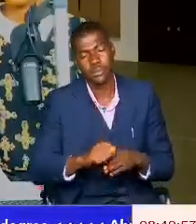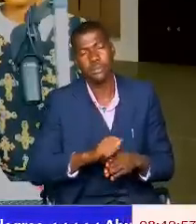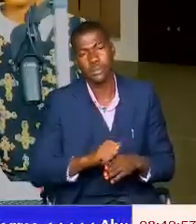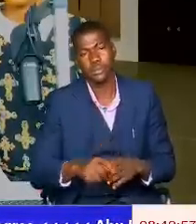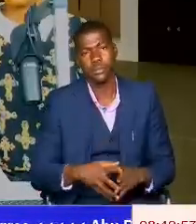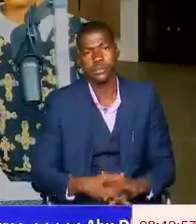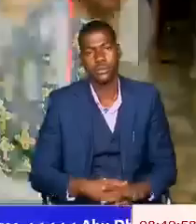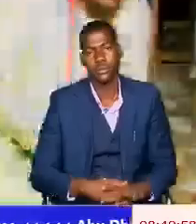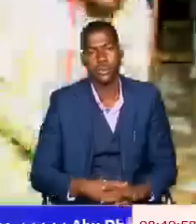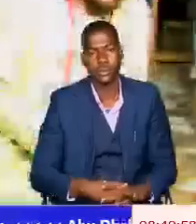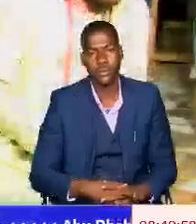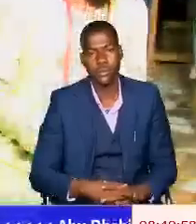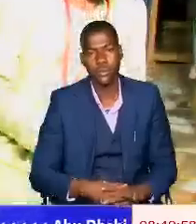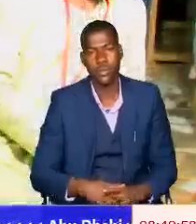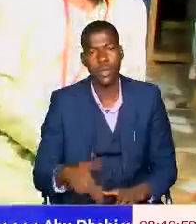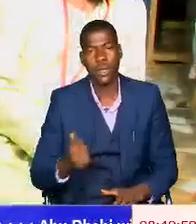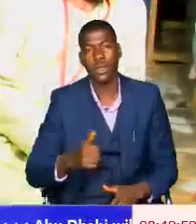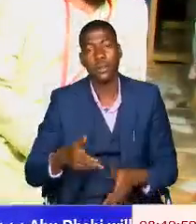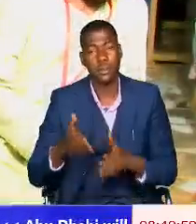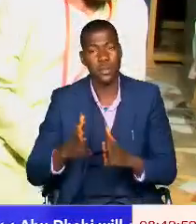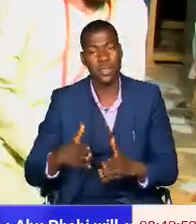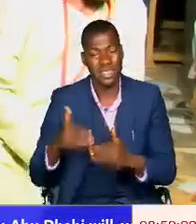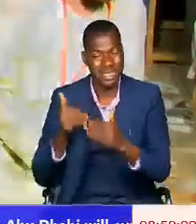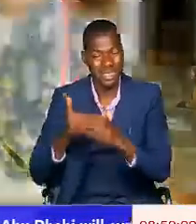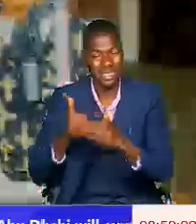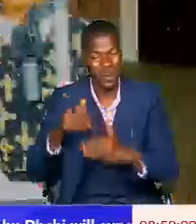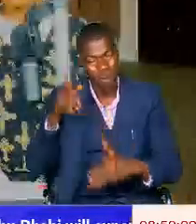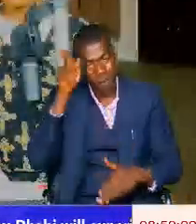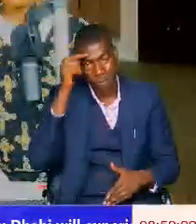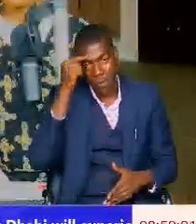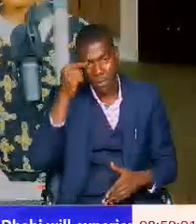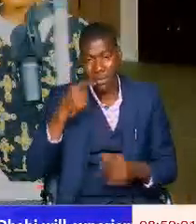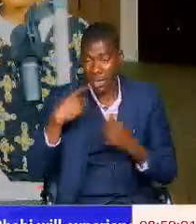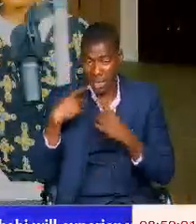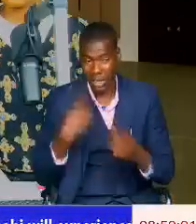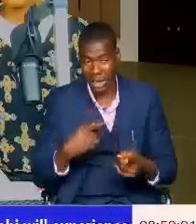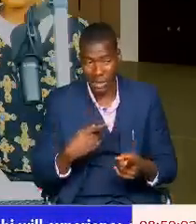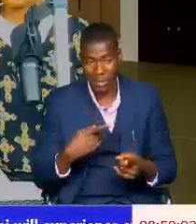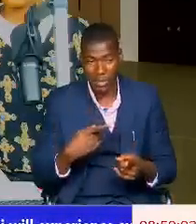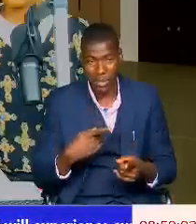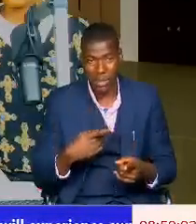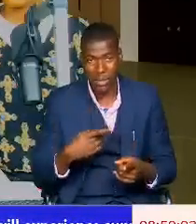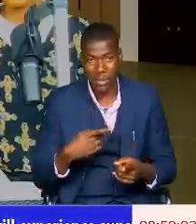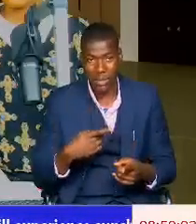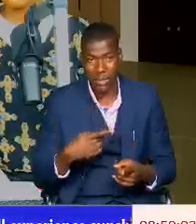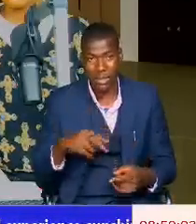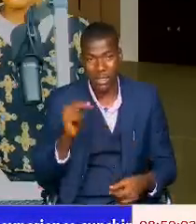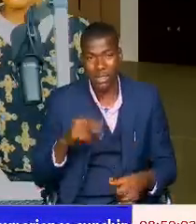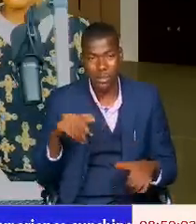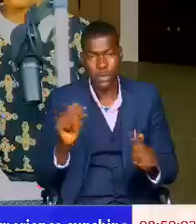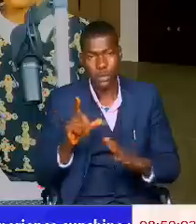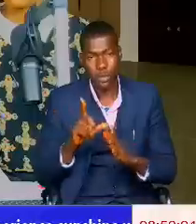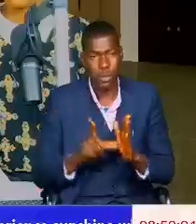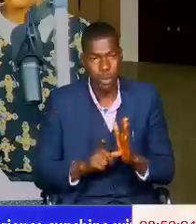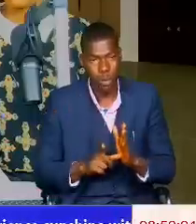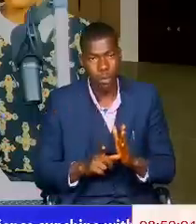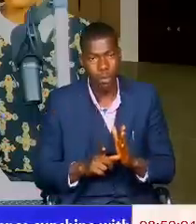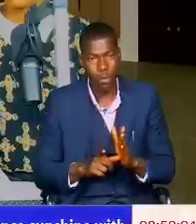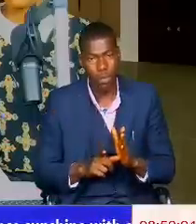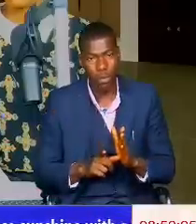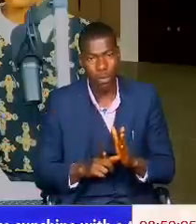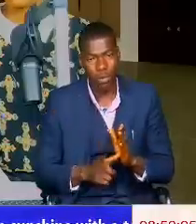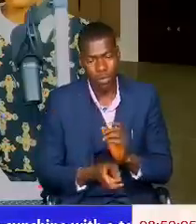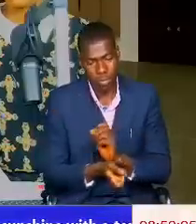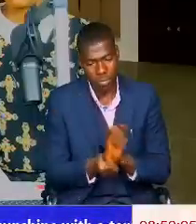Anybody where they close to federal government should tell federal government, make federal government revisit. No be shameful thing.